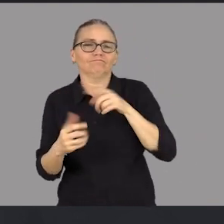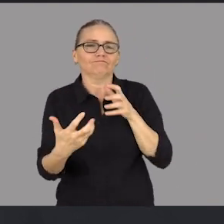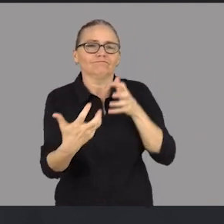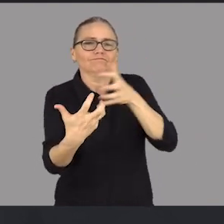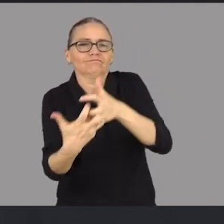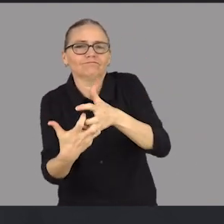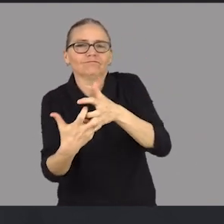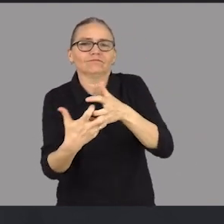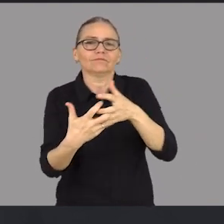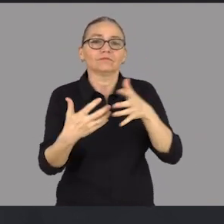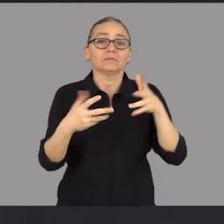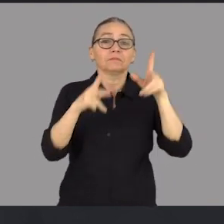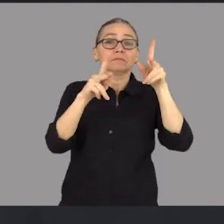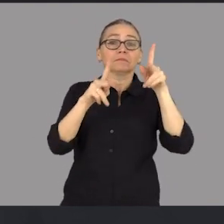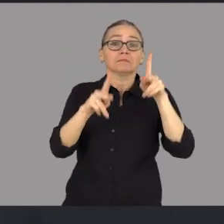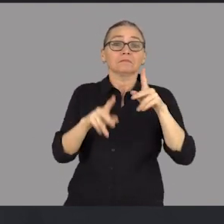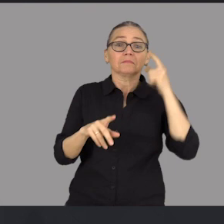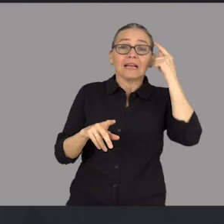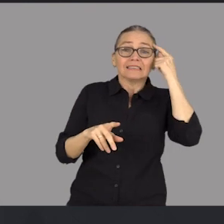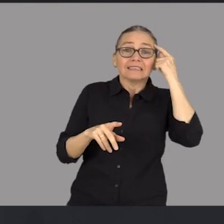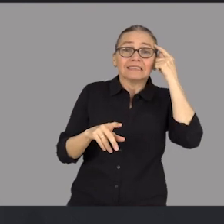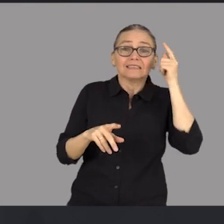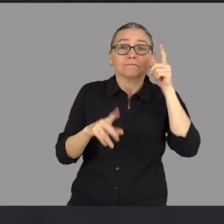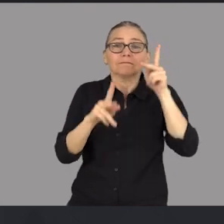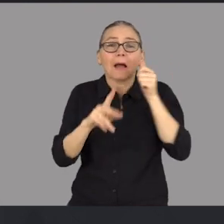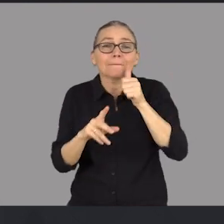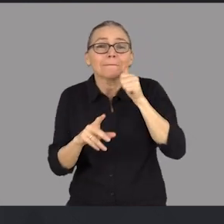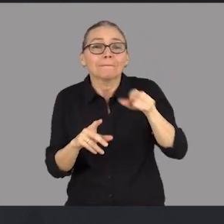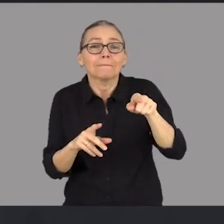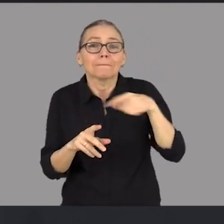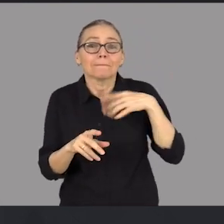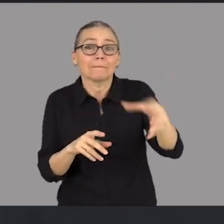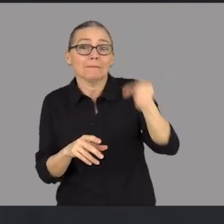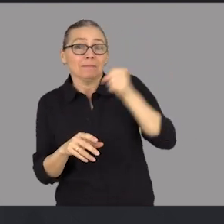have that we had hired that's working in the bakery,